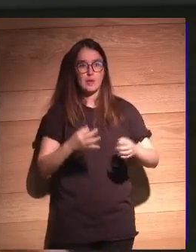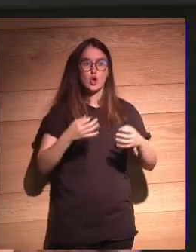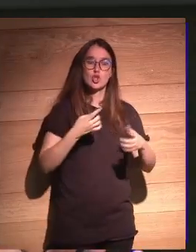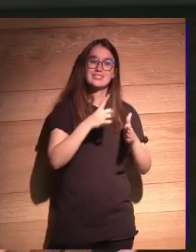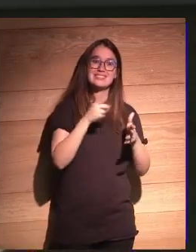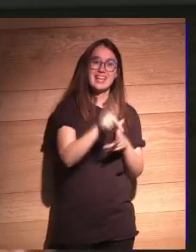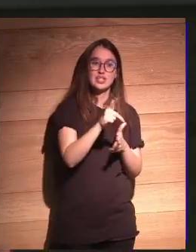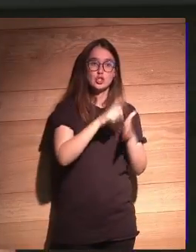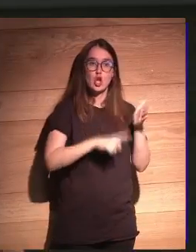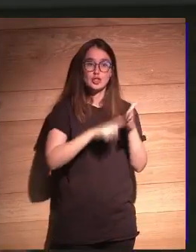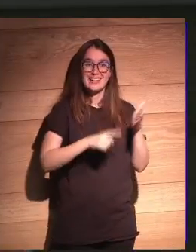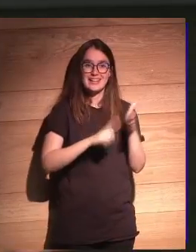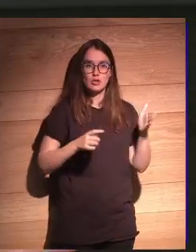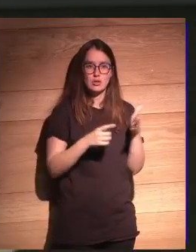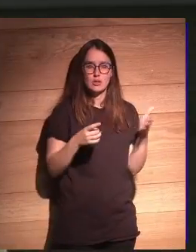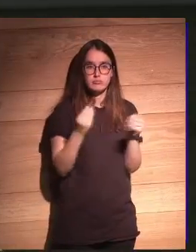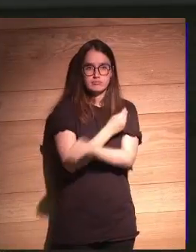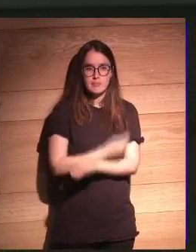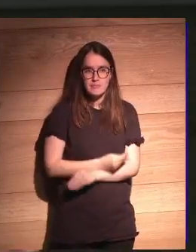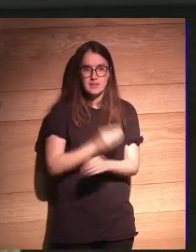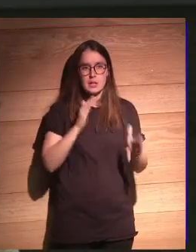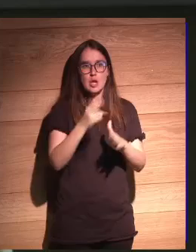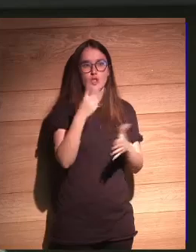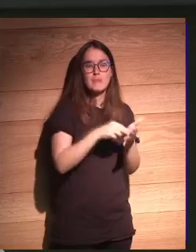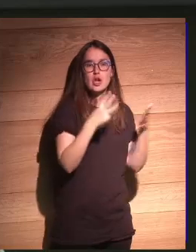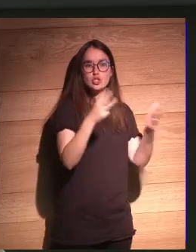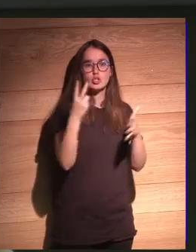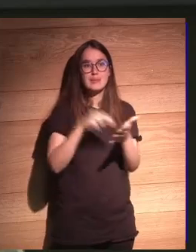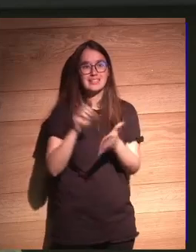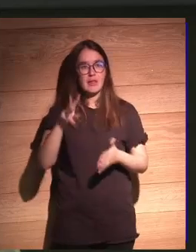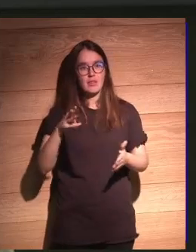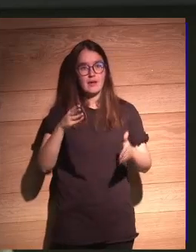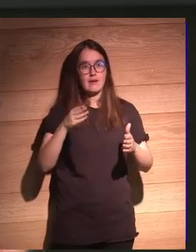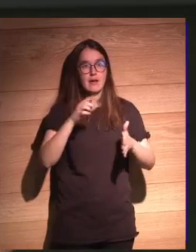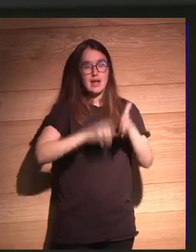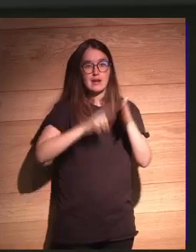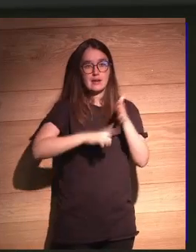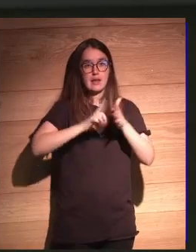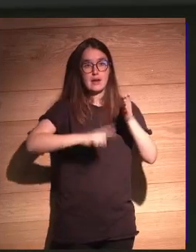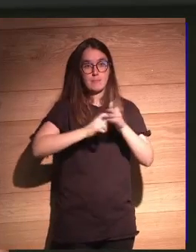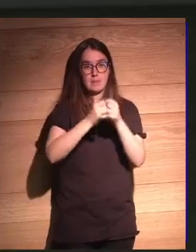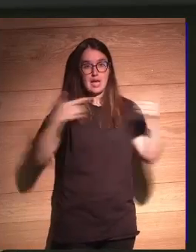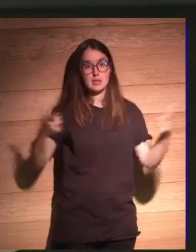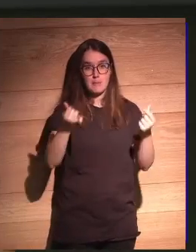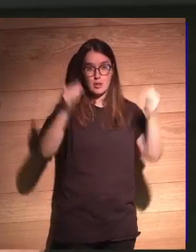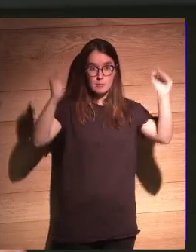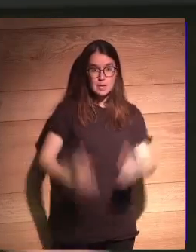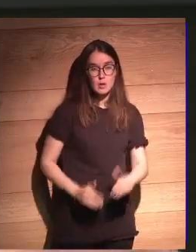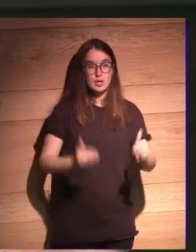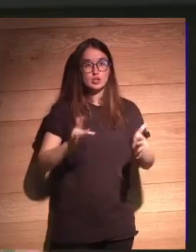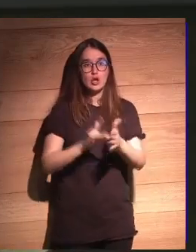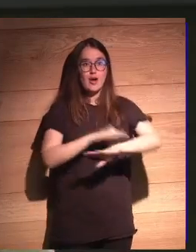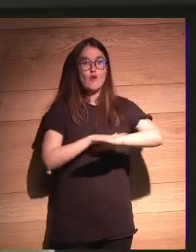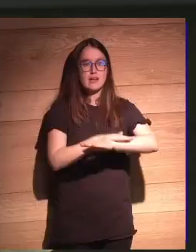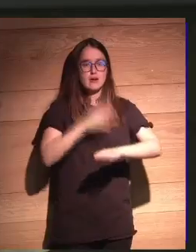with international vulture funds, and they cross with the citizens. And rent increases from 2013